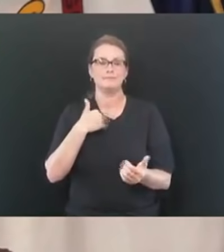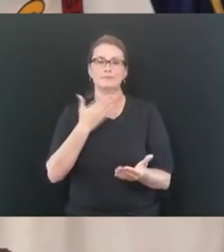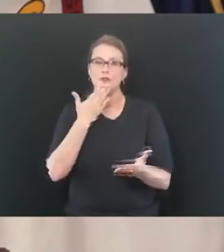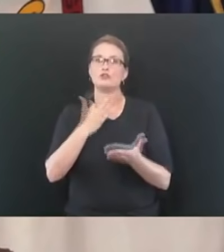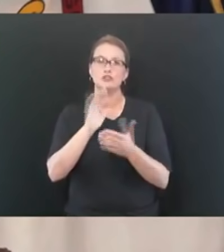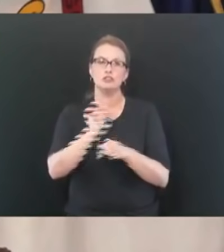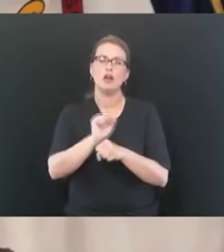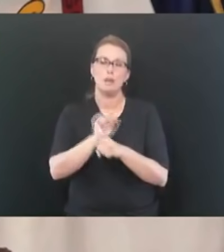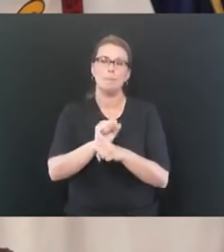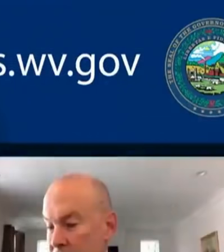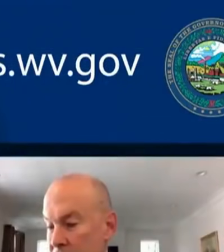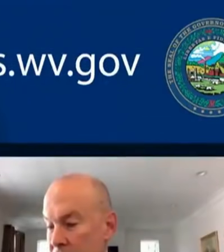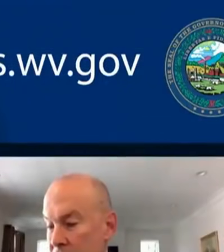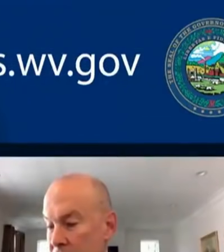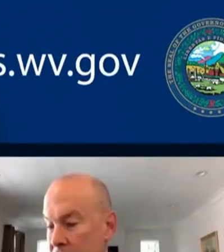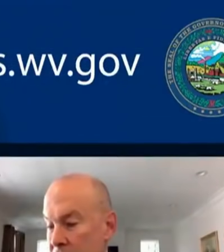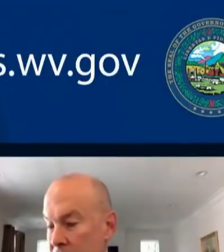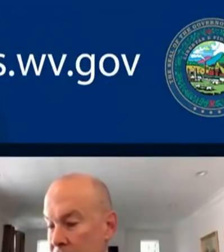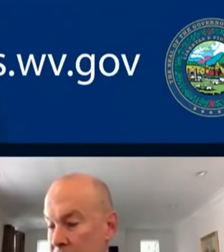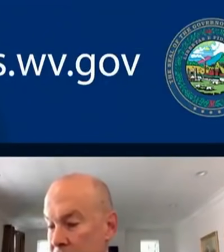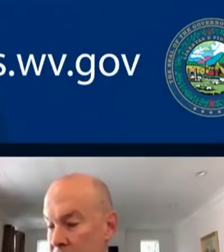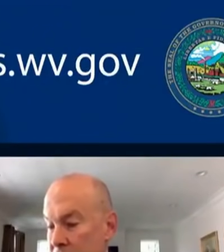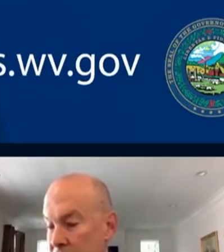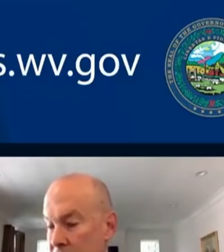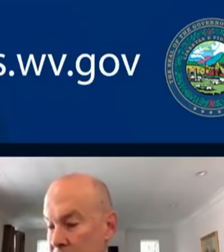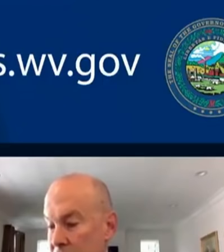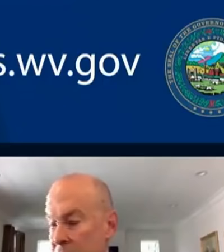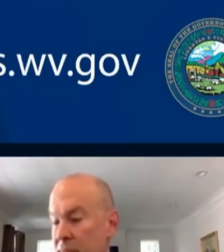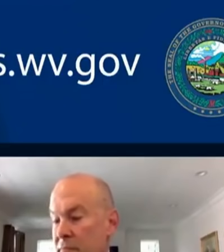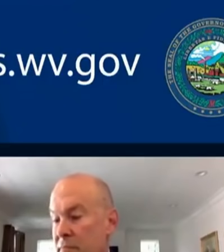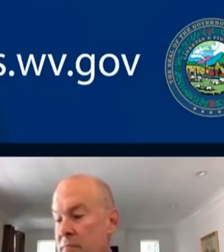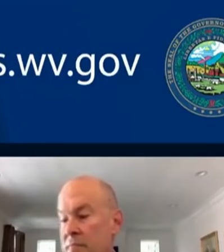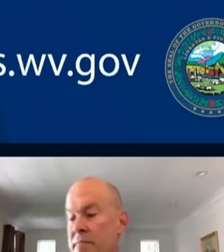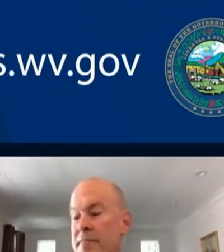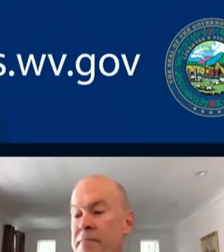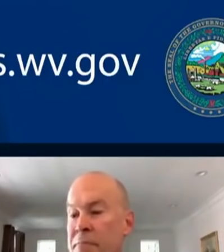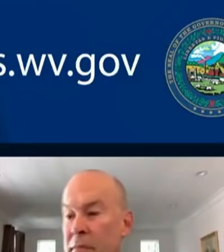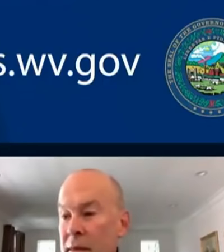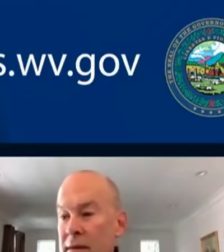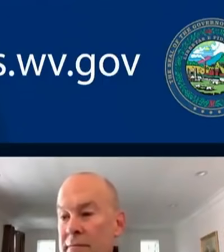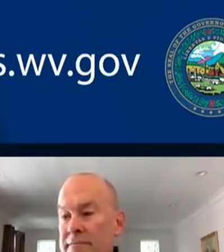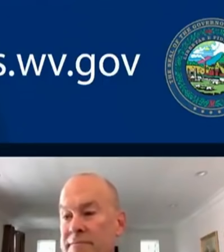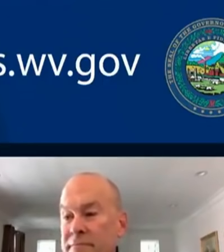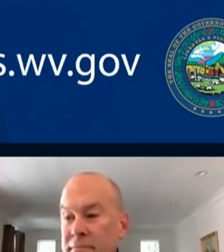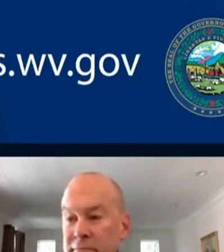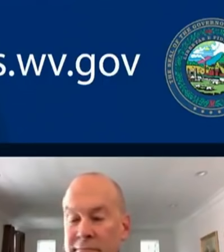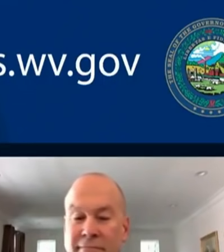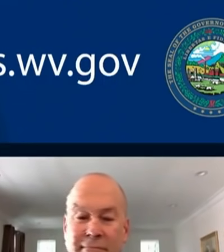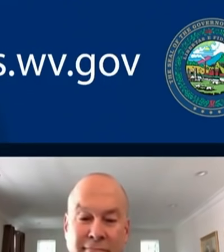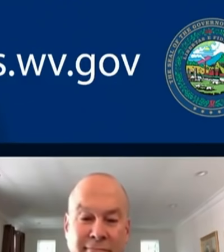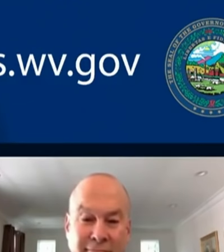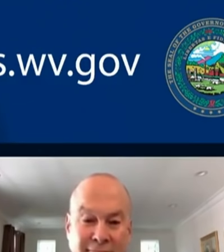good job. All right, thank you, Todd. We'll go to Brad McElhenney next with West Virginia Metro News.